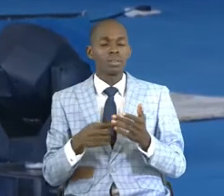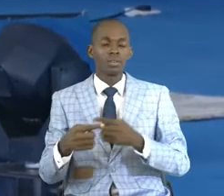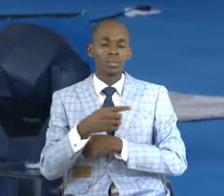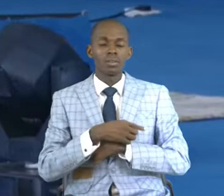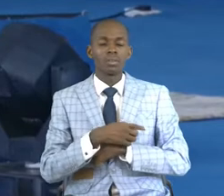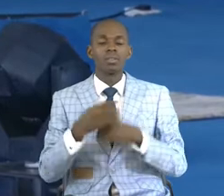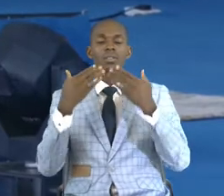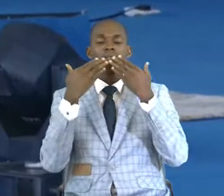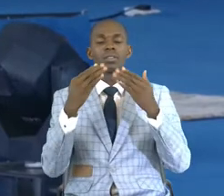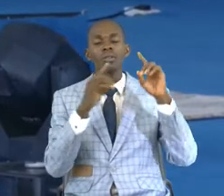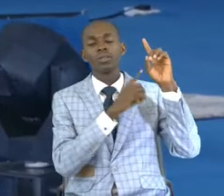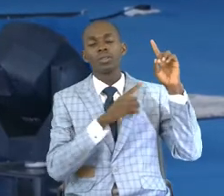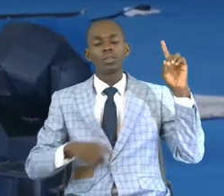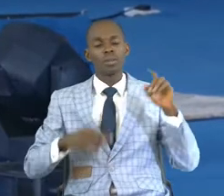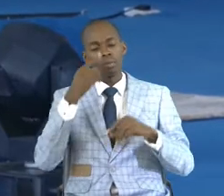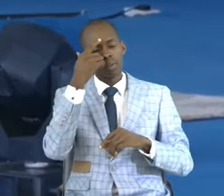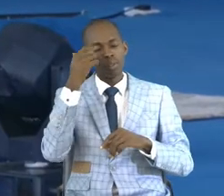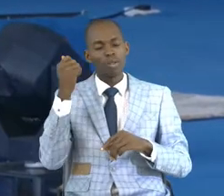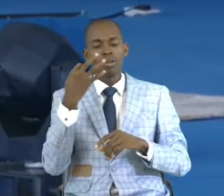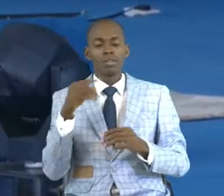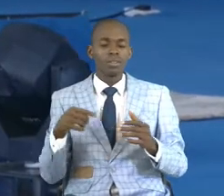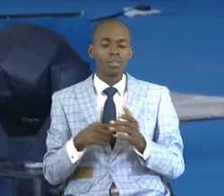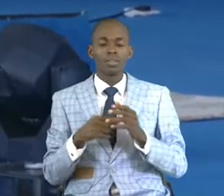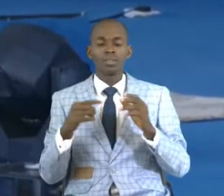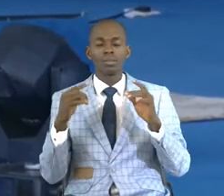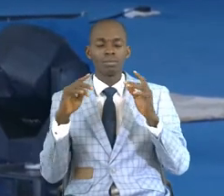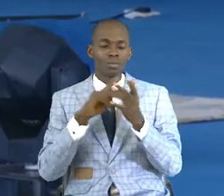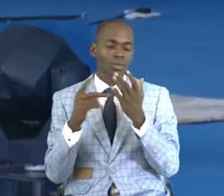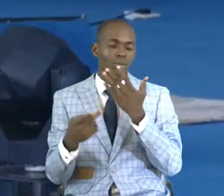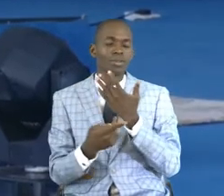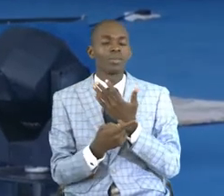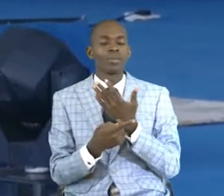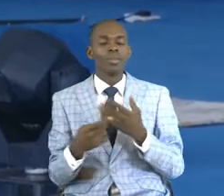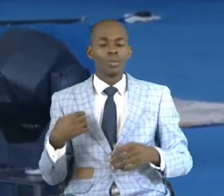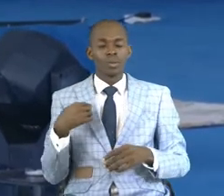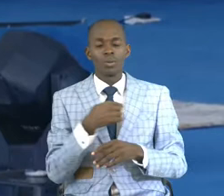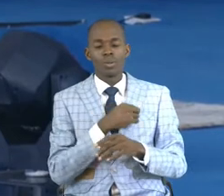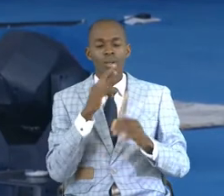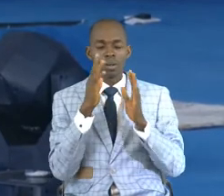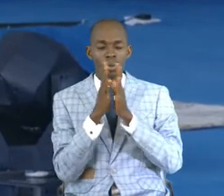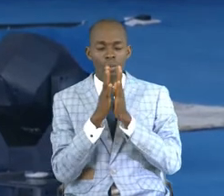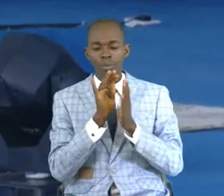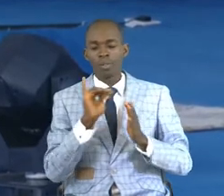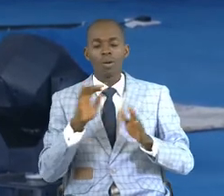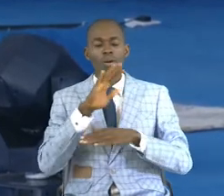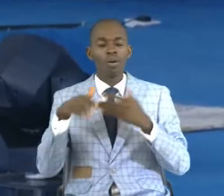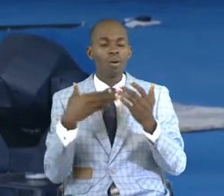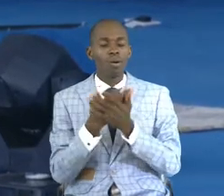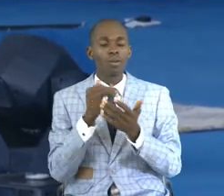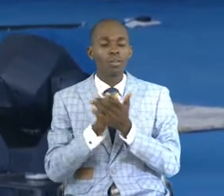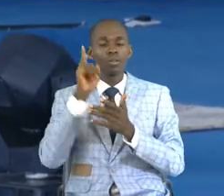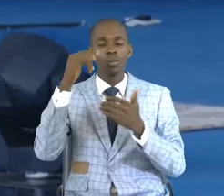you, Lord, because of this retreat. And we're praying all that you purposed